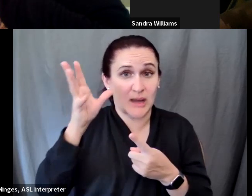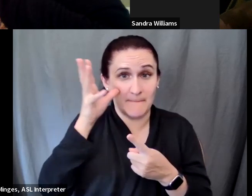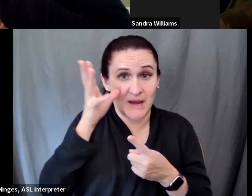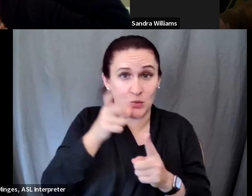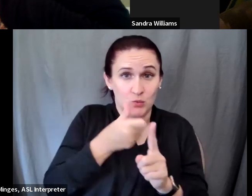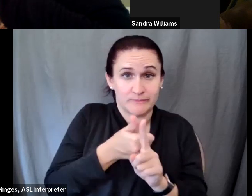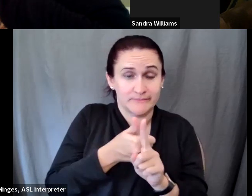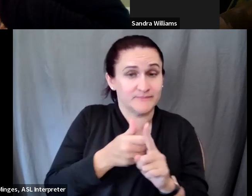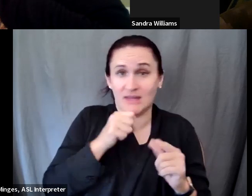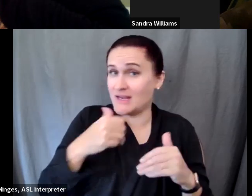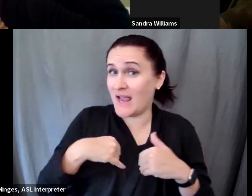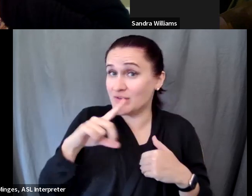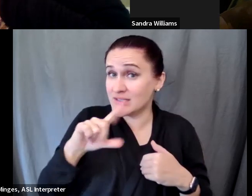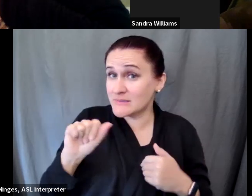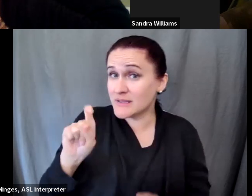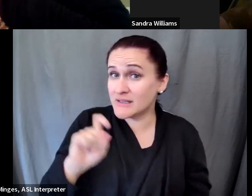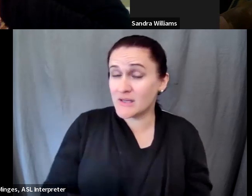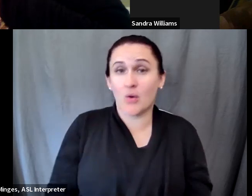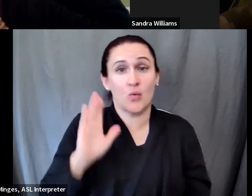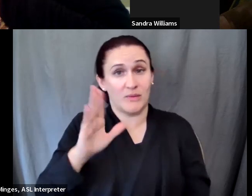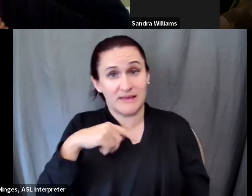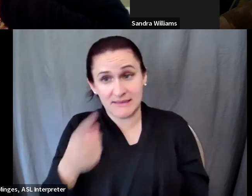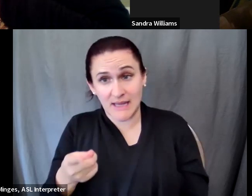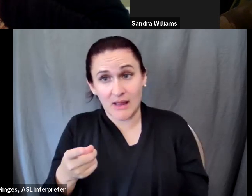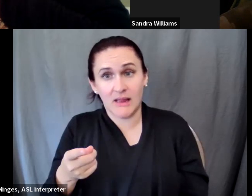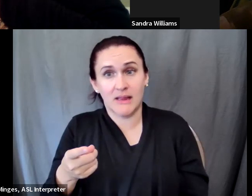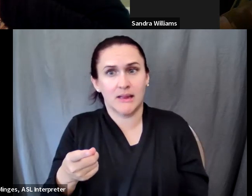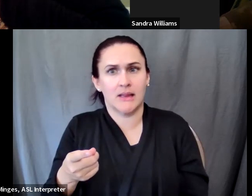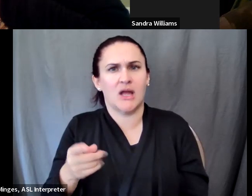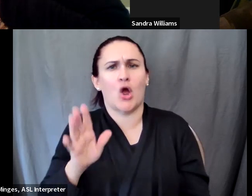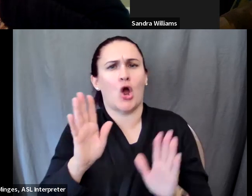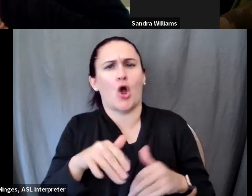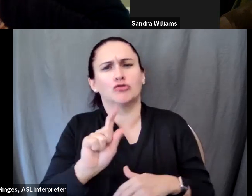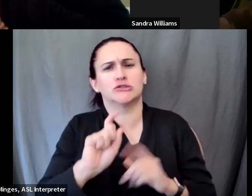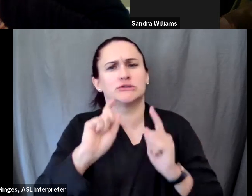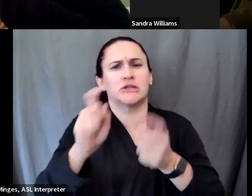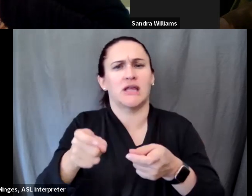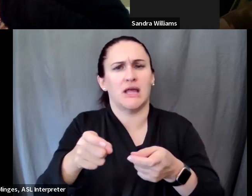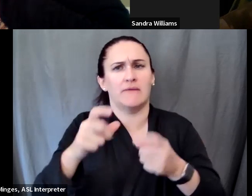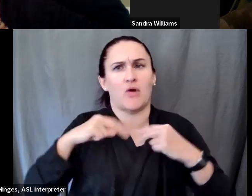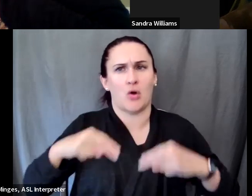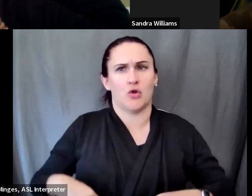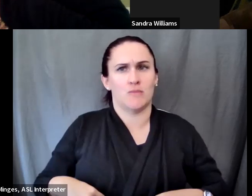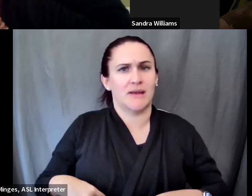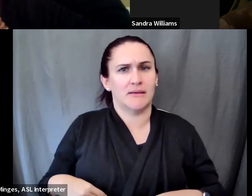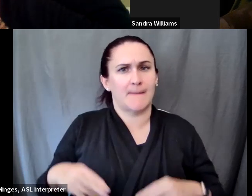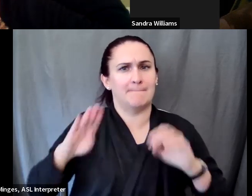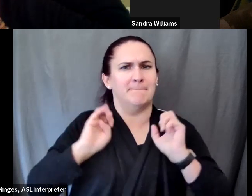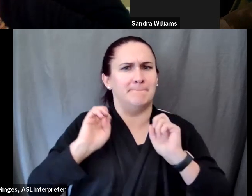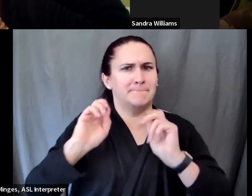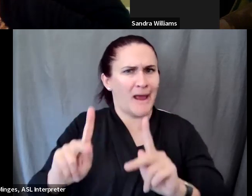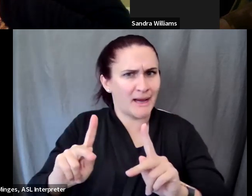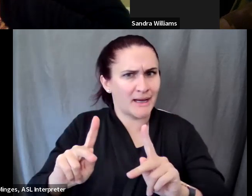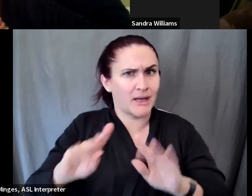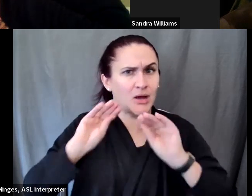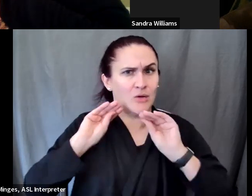that didn't have a disability? Would they say just give a human being back, put